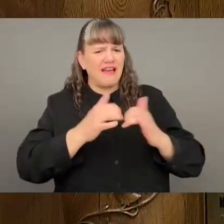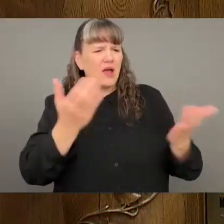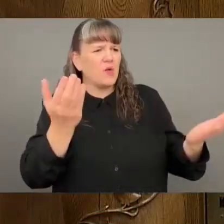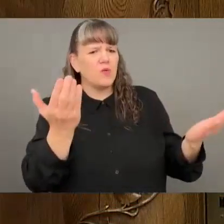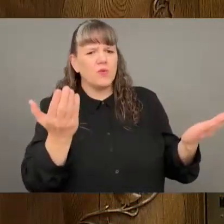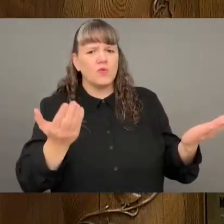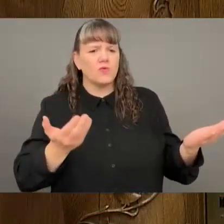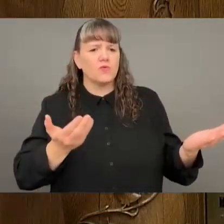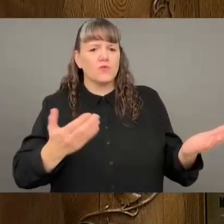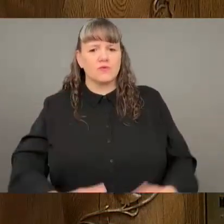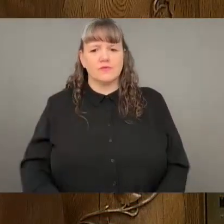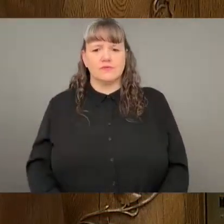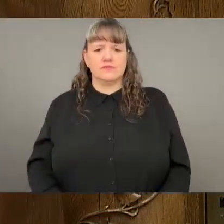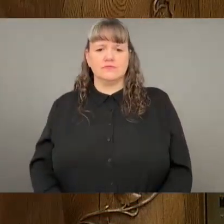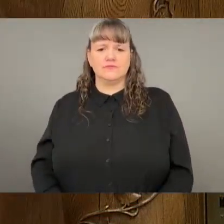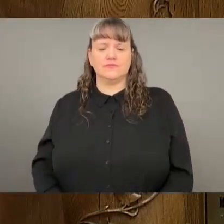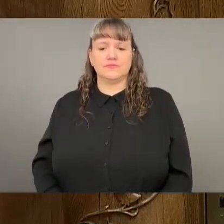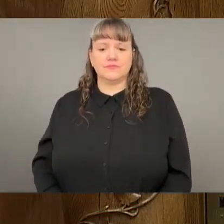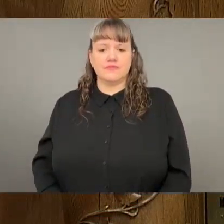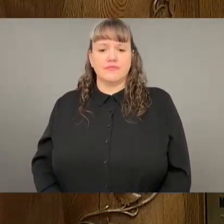Attorney General.